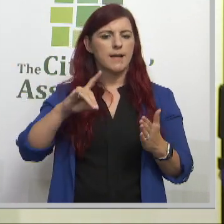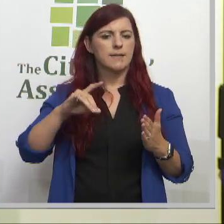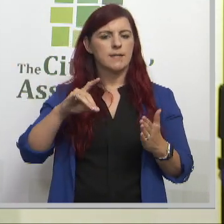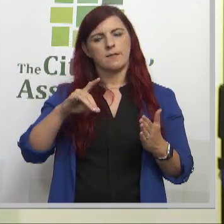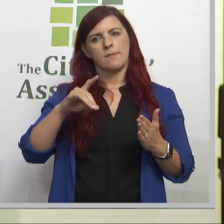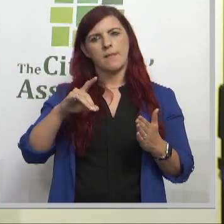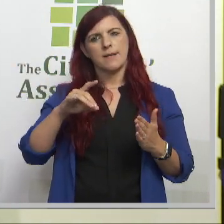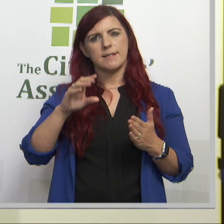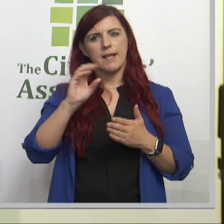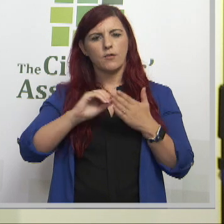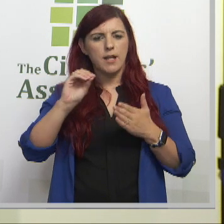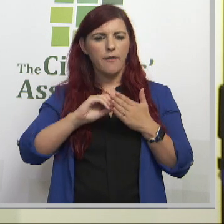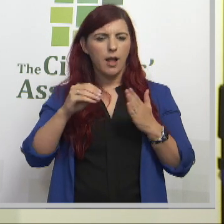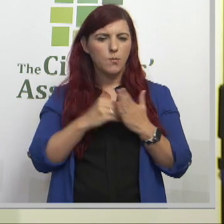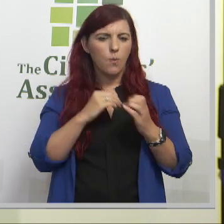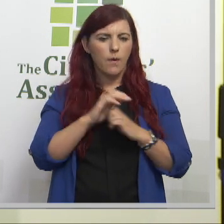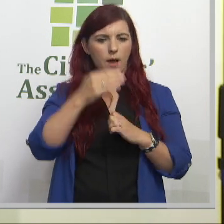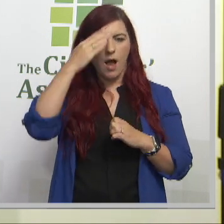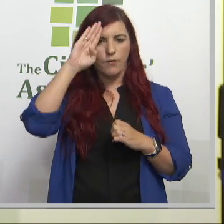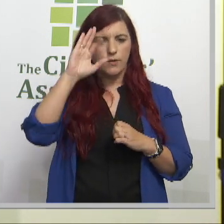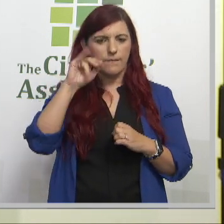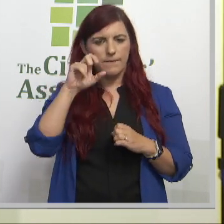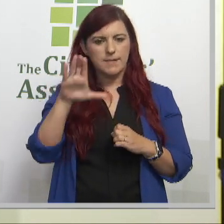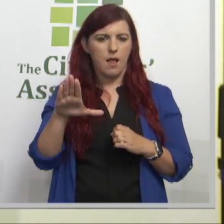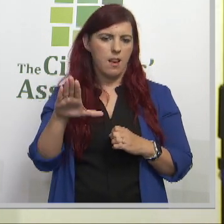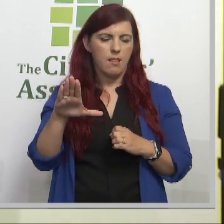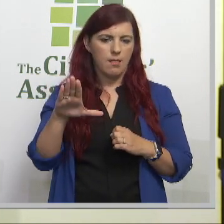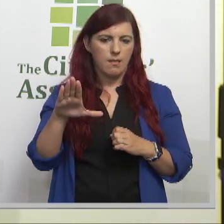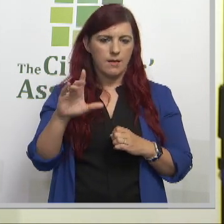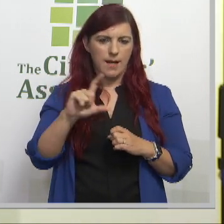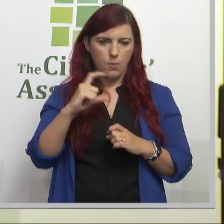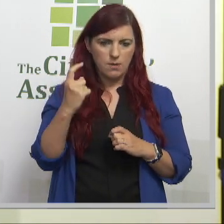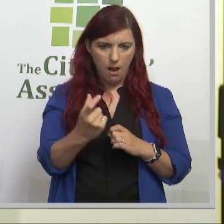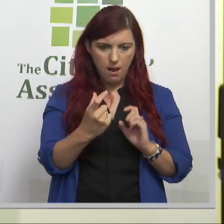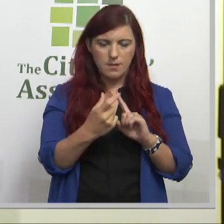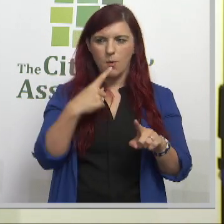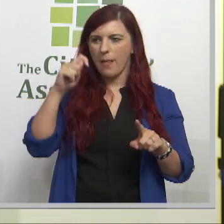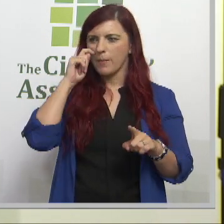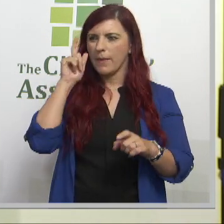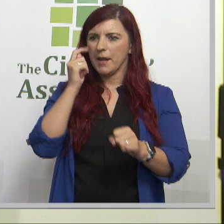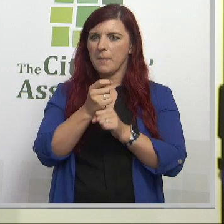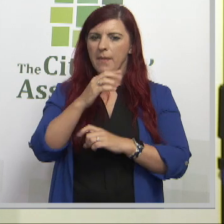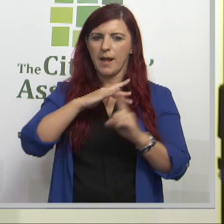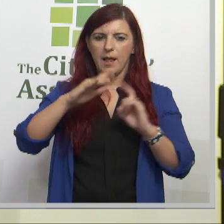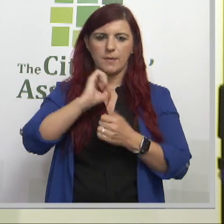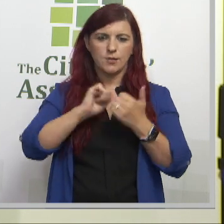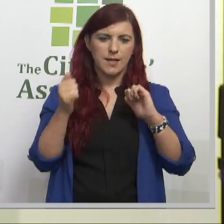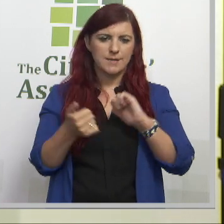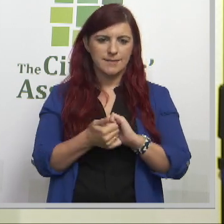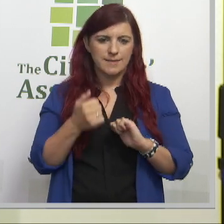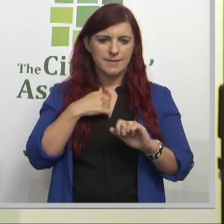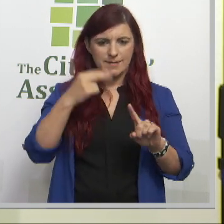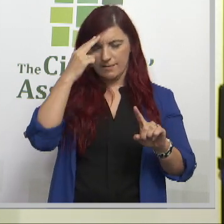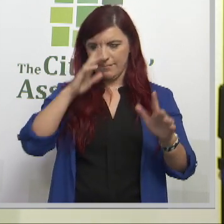Fiscal Advisory Council, similar to the Irish Climate Council, except I think people listen far more to the Irish Fiscal Advisory Council than the